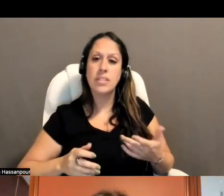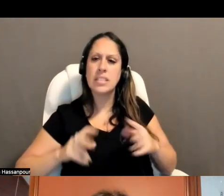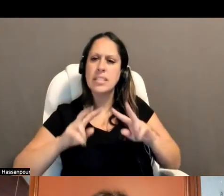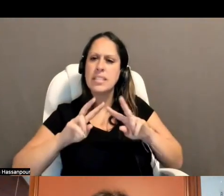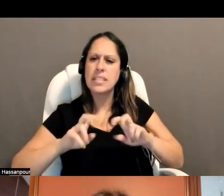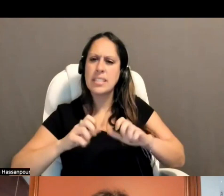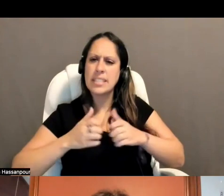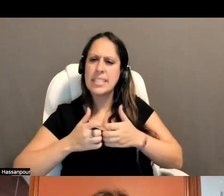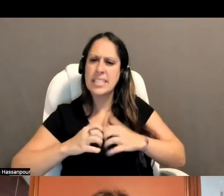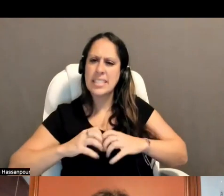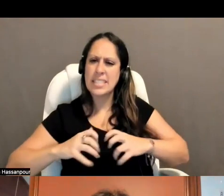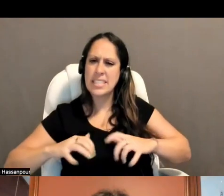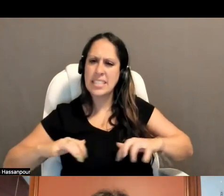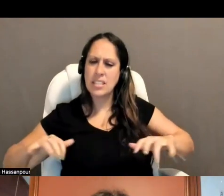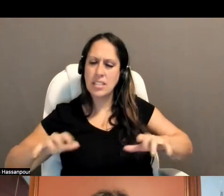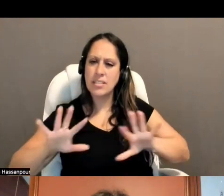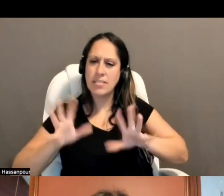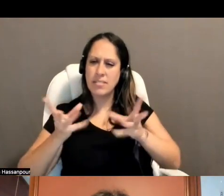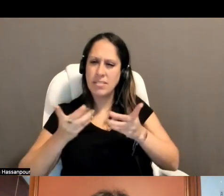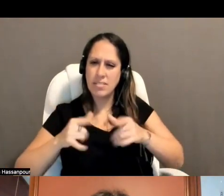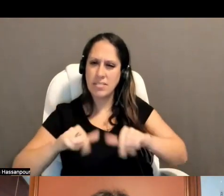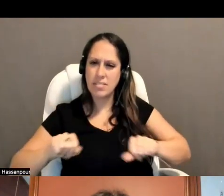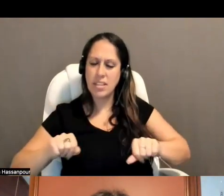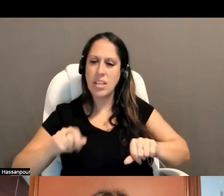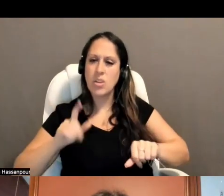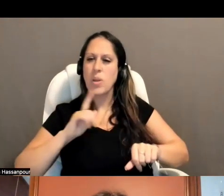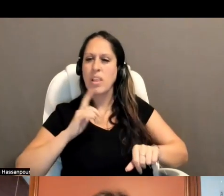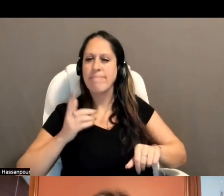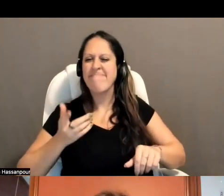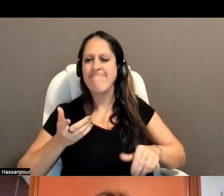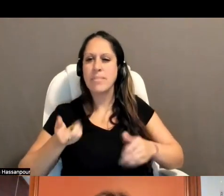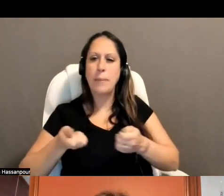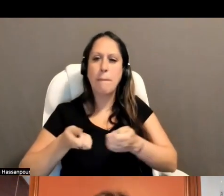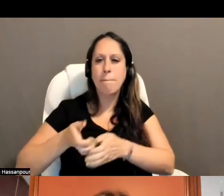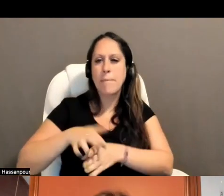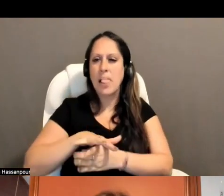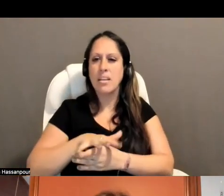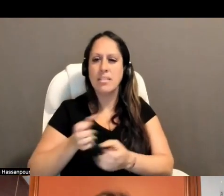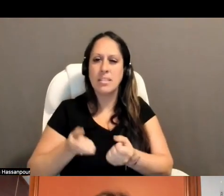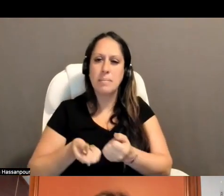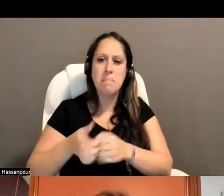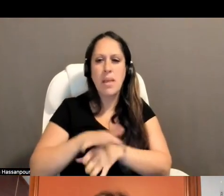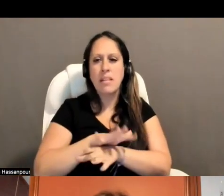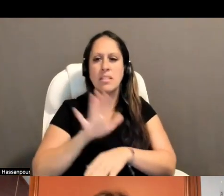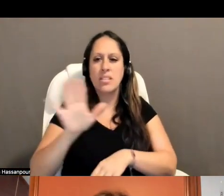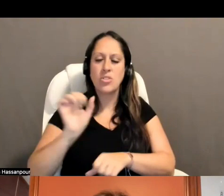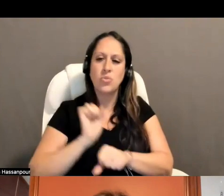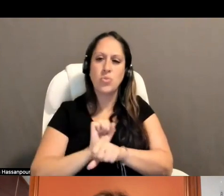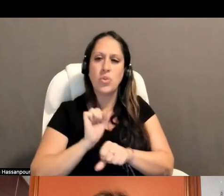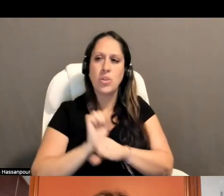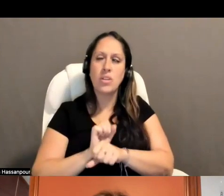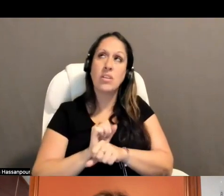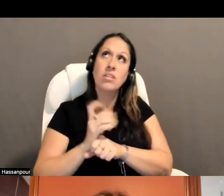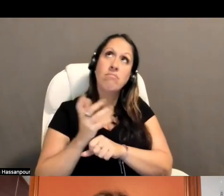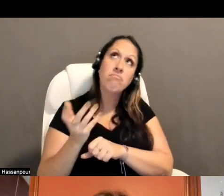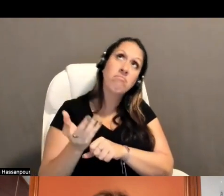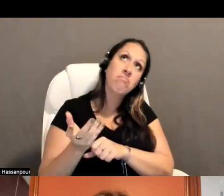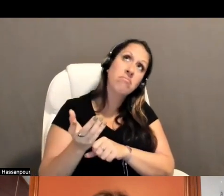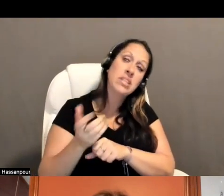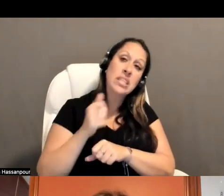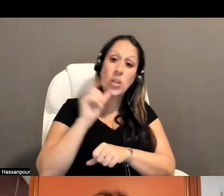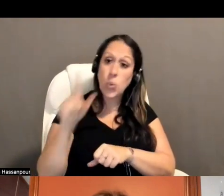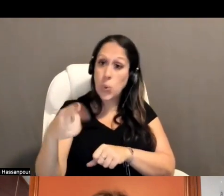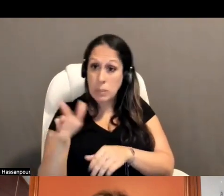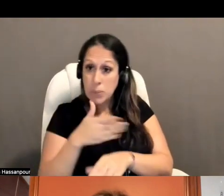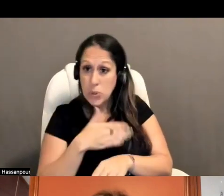synthesize, if you will, and embellish his work. So in that regard, it's not just